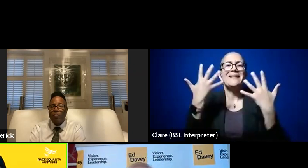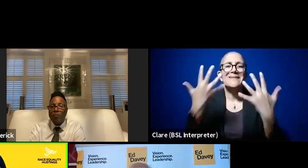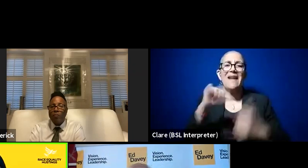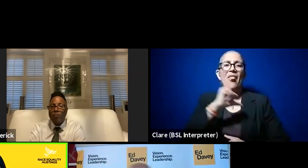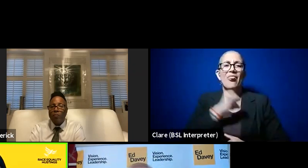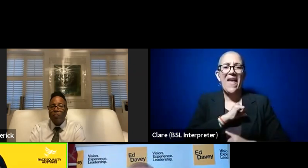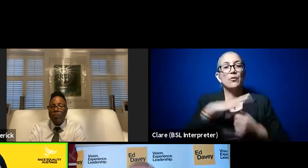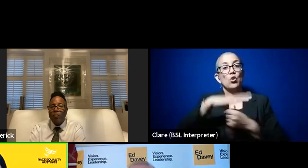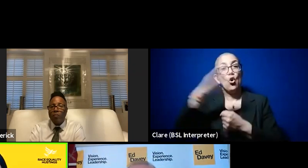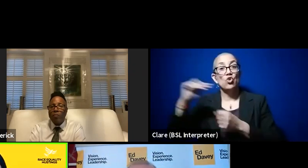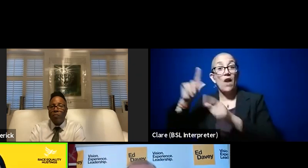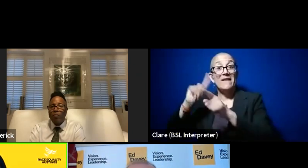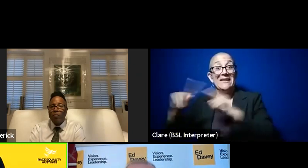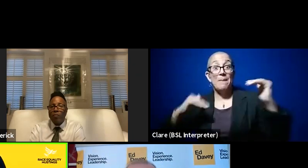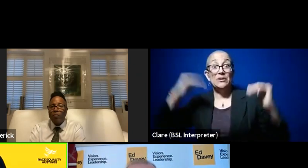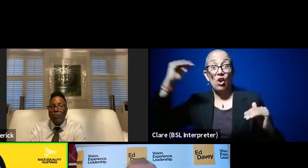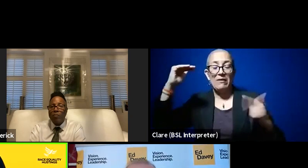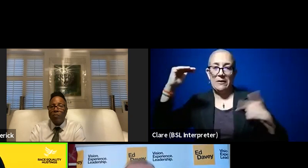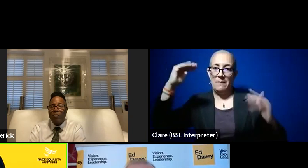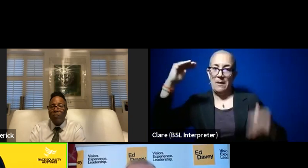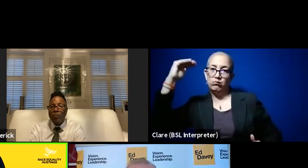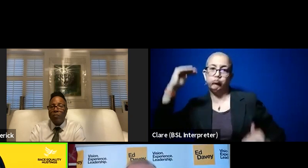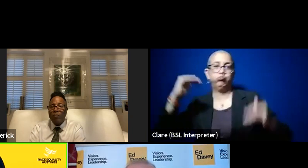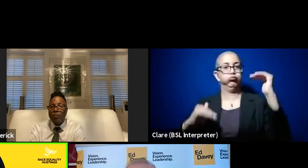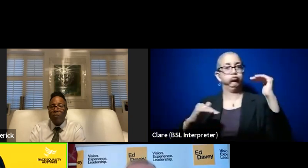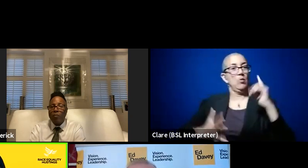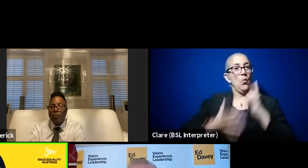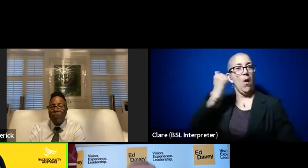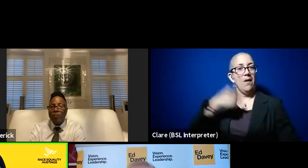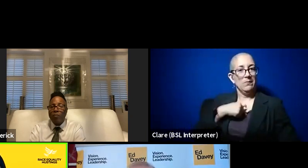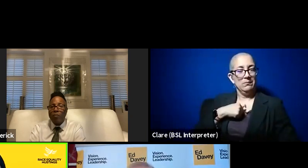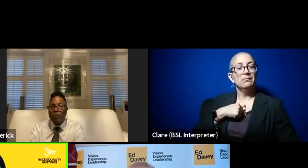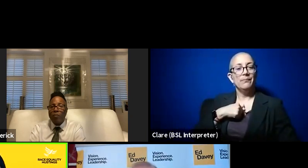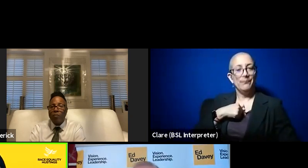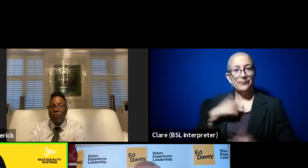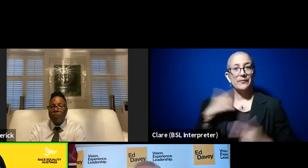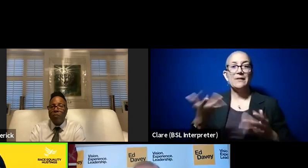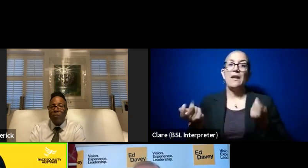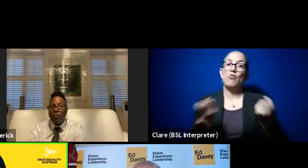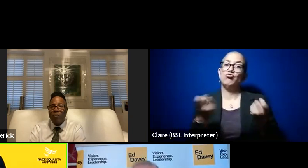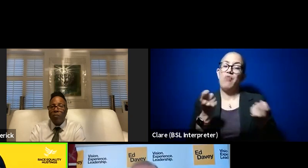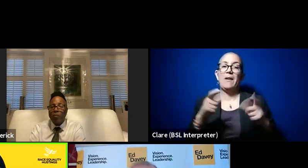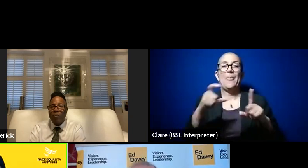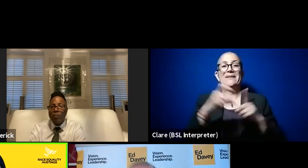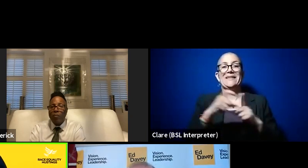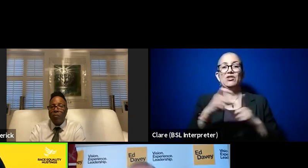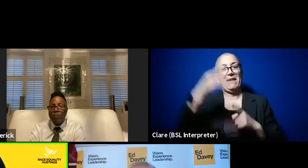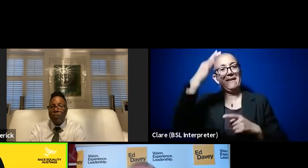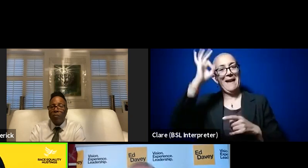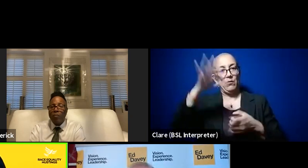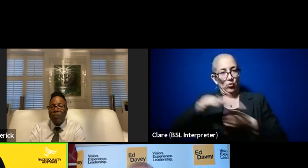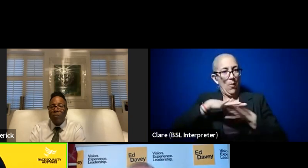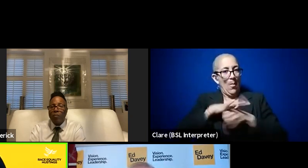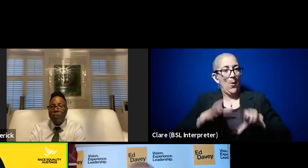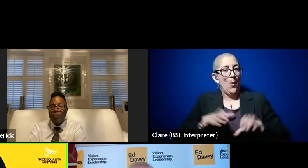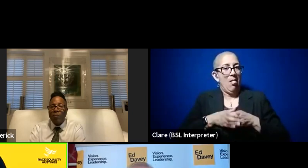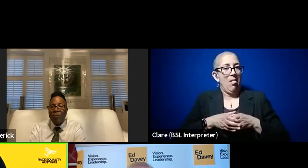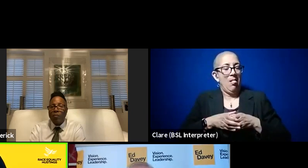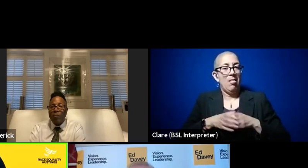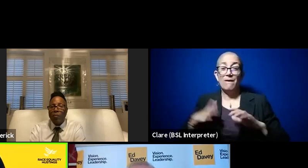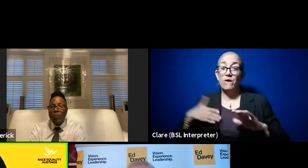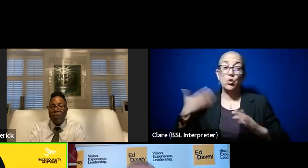majority. And it's what we've done locally, and we now run the Vale of Whitehorse District Council. For far too long, as a